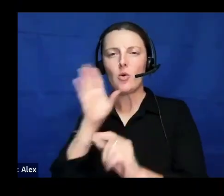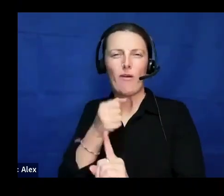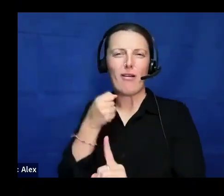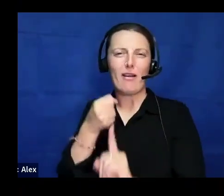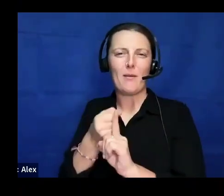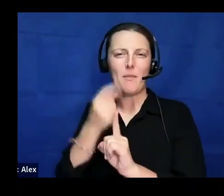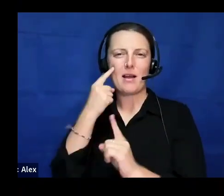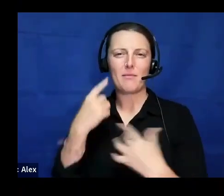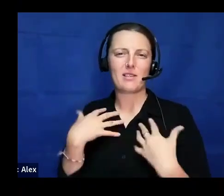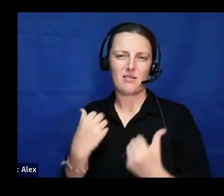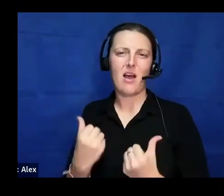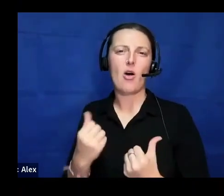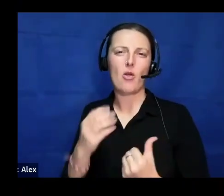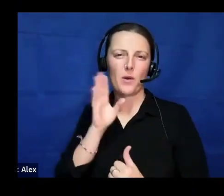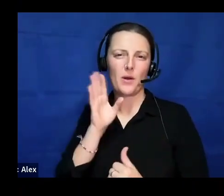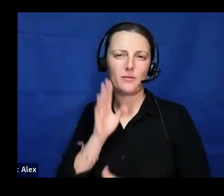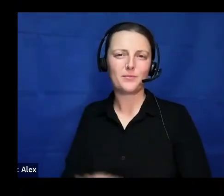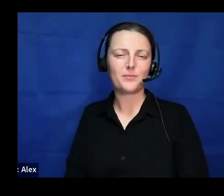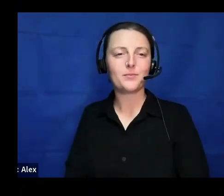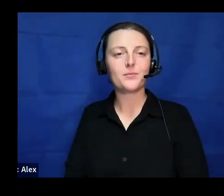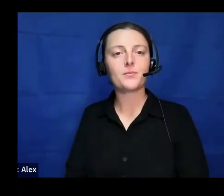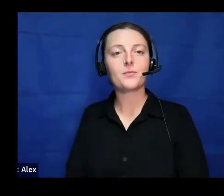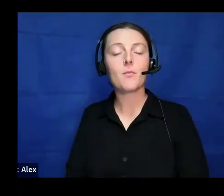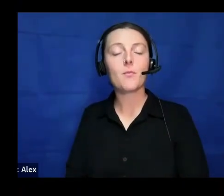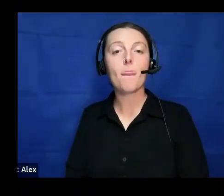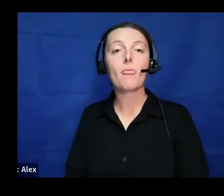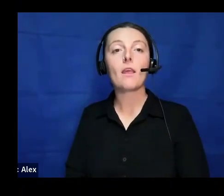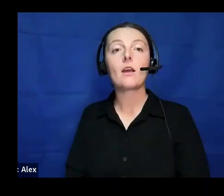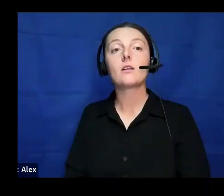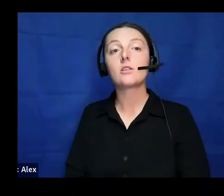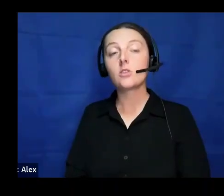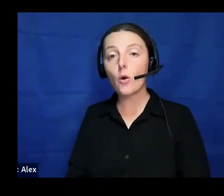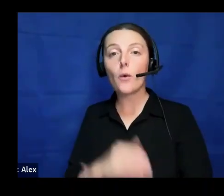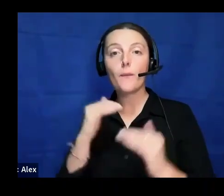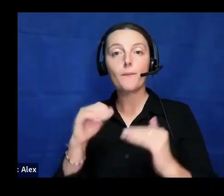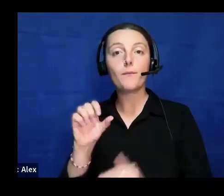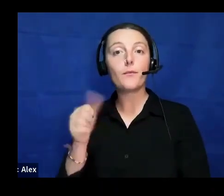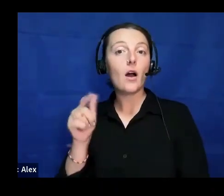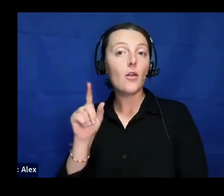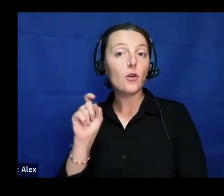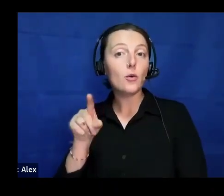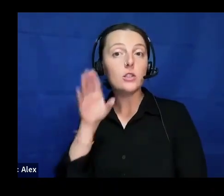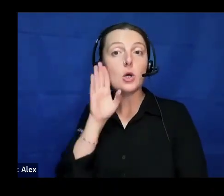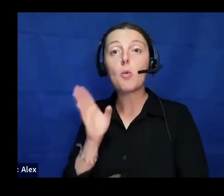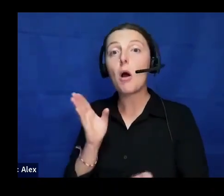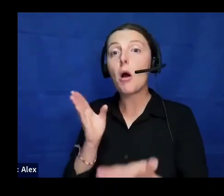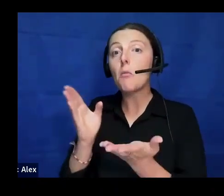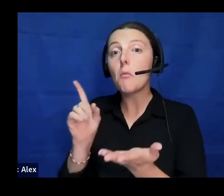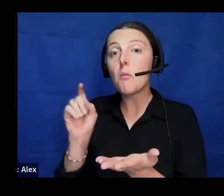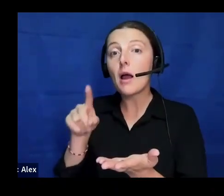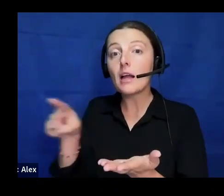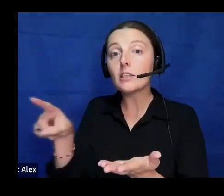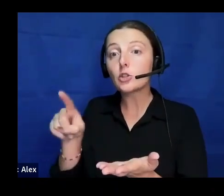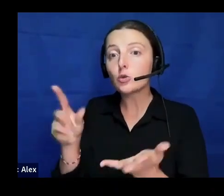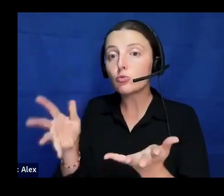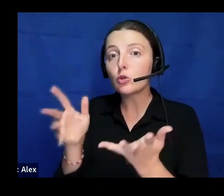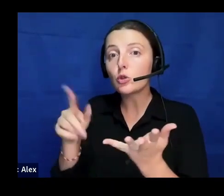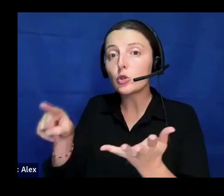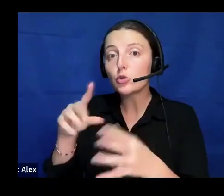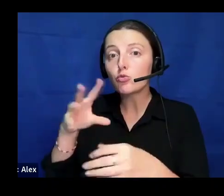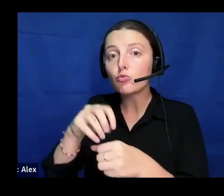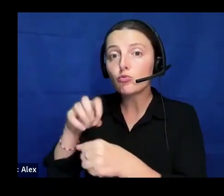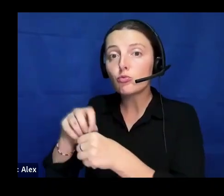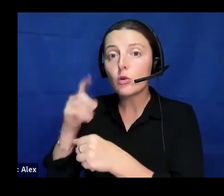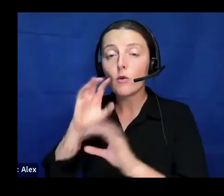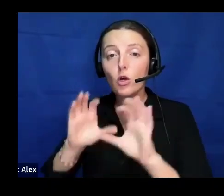So another kind of question that I'm going to pose for all of you, and I'm going to encourage you to engage in the chat, is